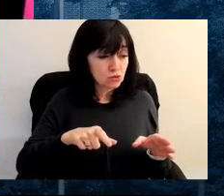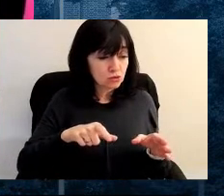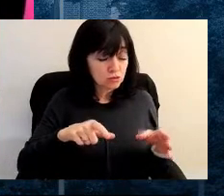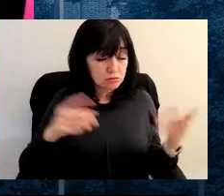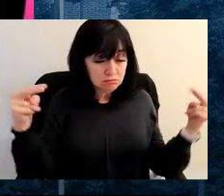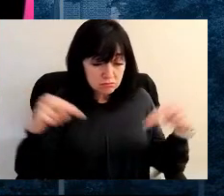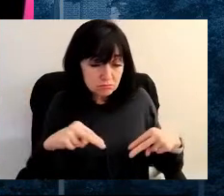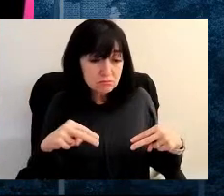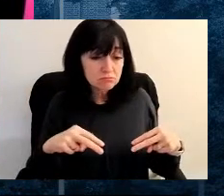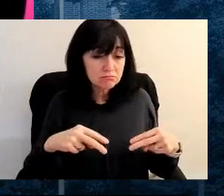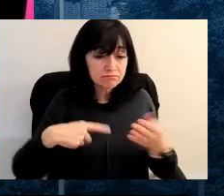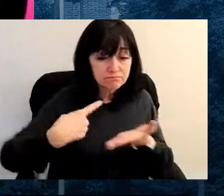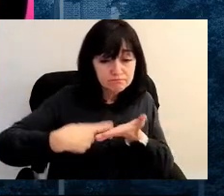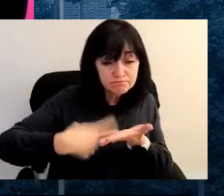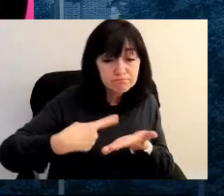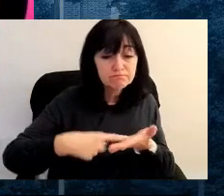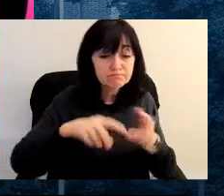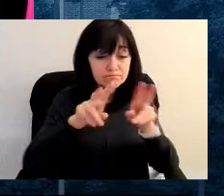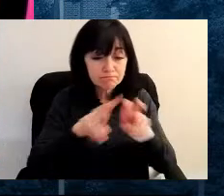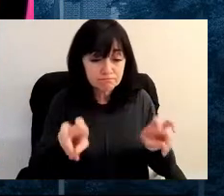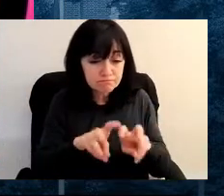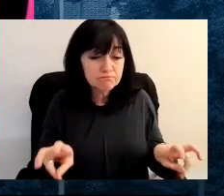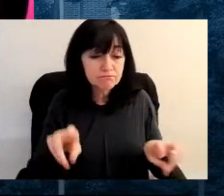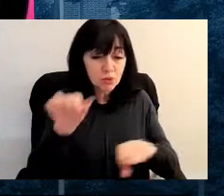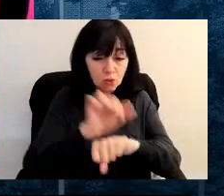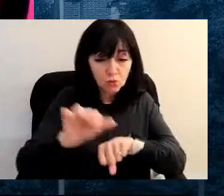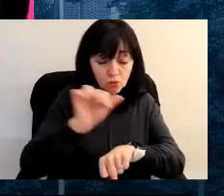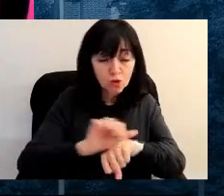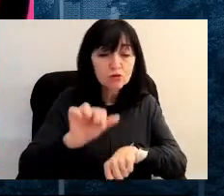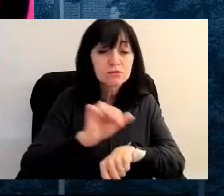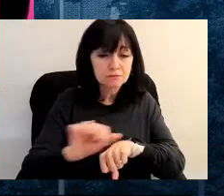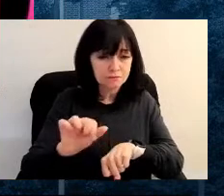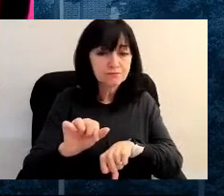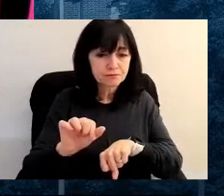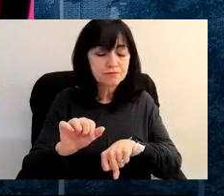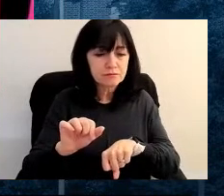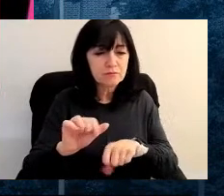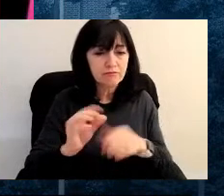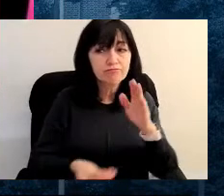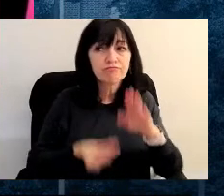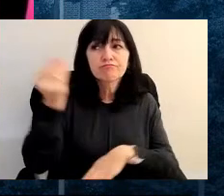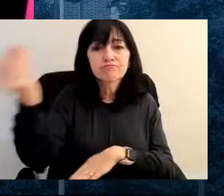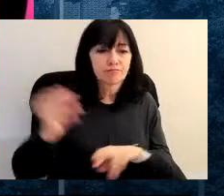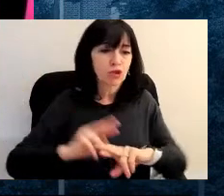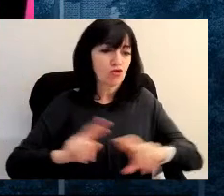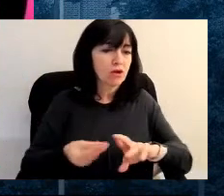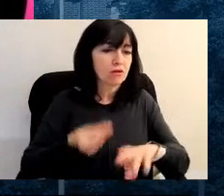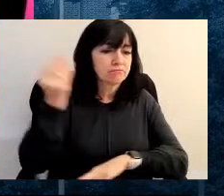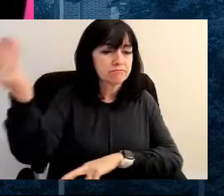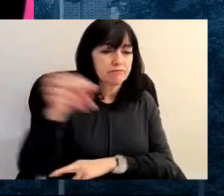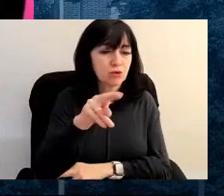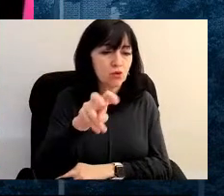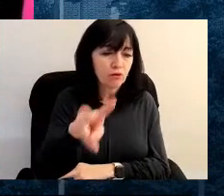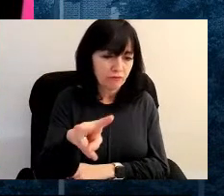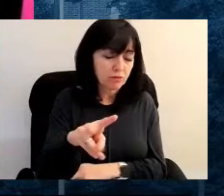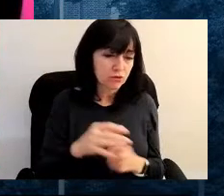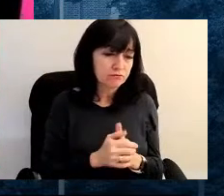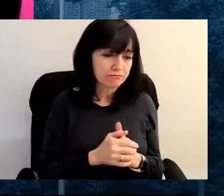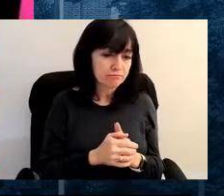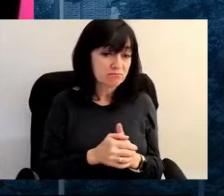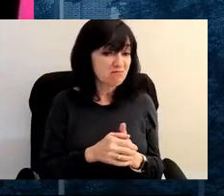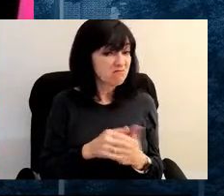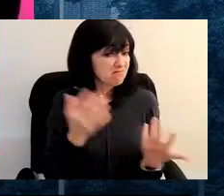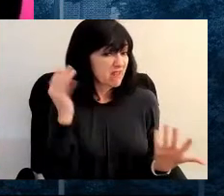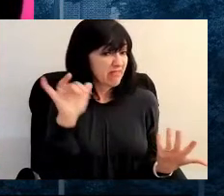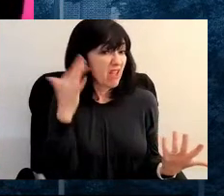of that, my budget that I'll present next week will contain significant salary increases for the teachers in